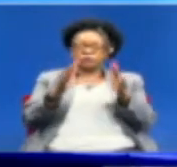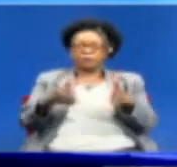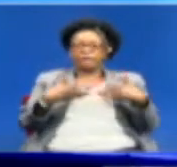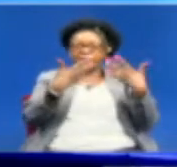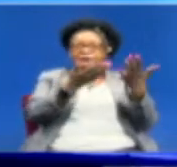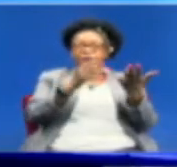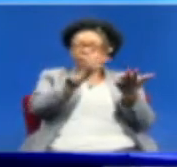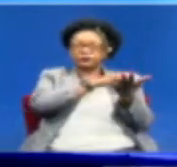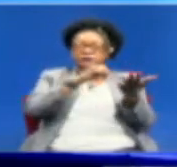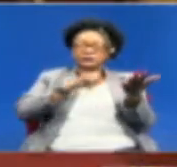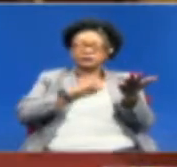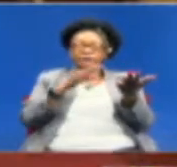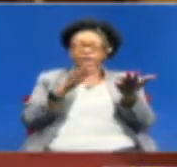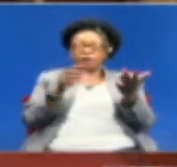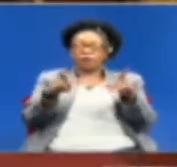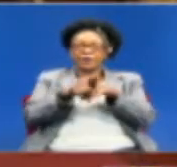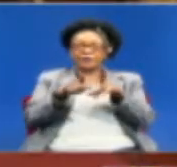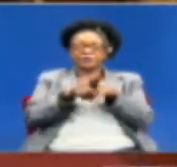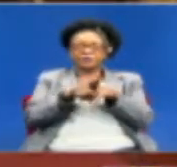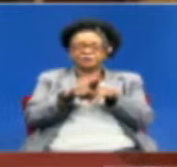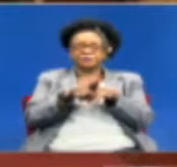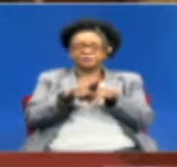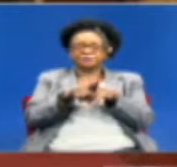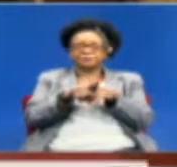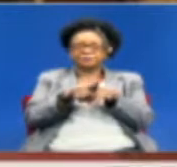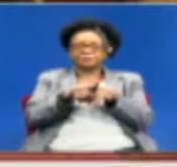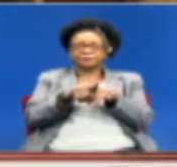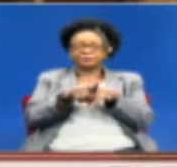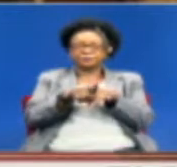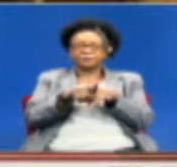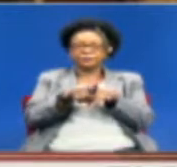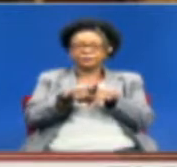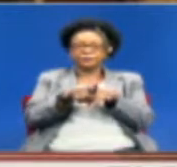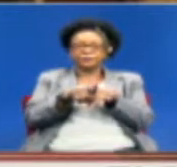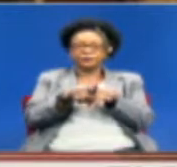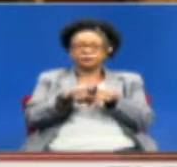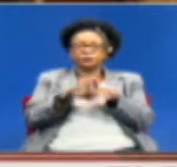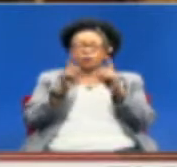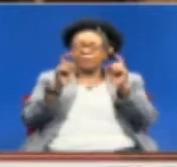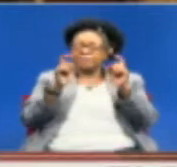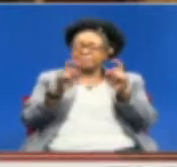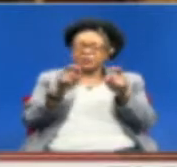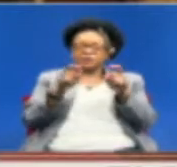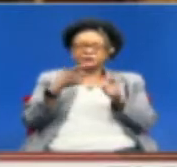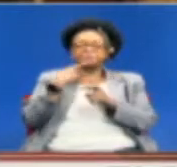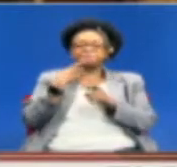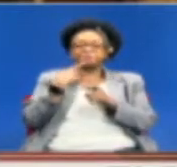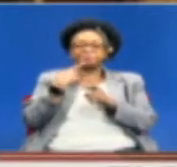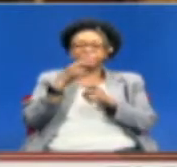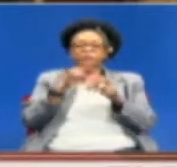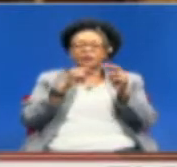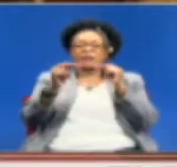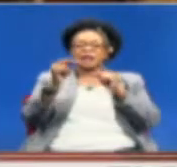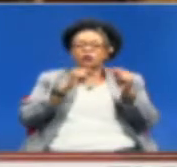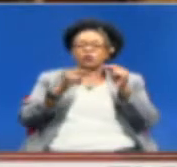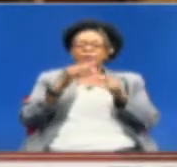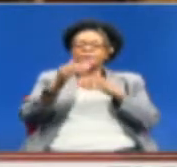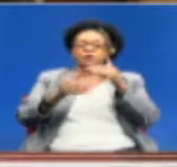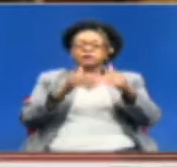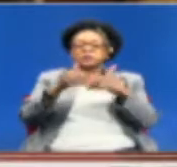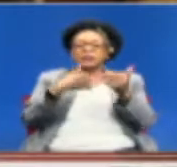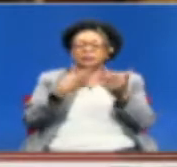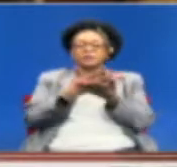for concurrence. We must disabuse that notion that this dialogue process has anything to